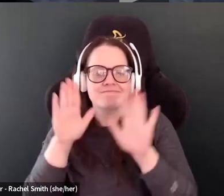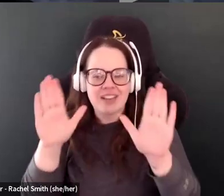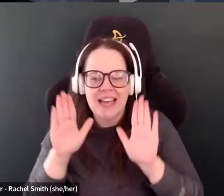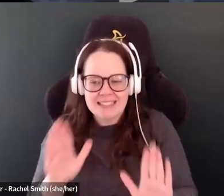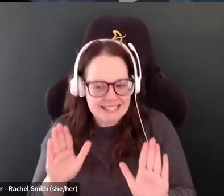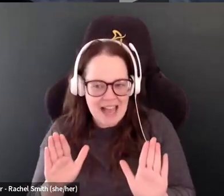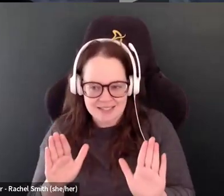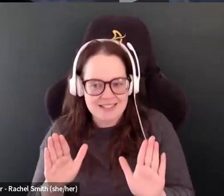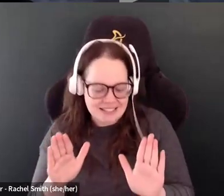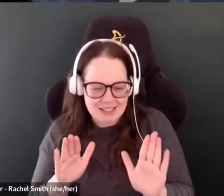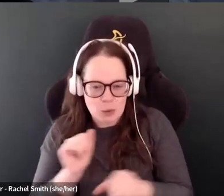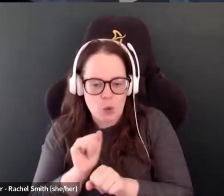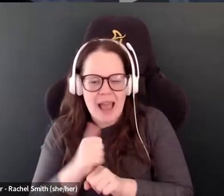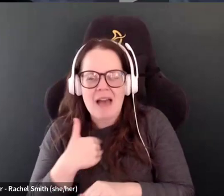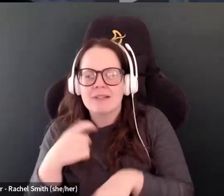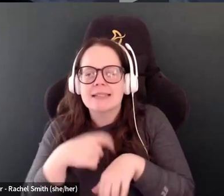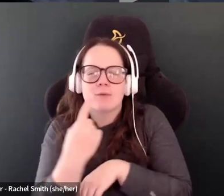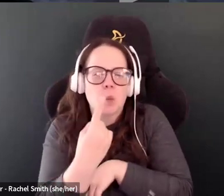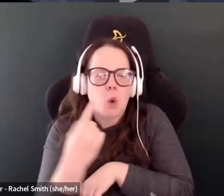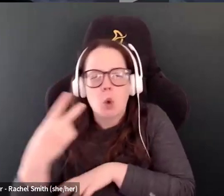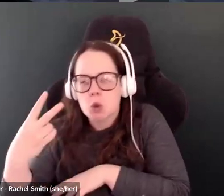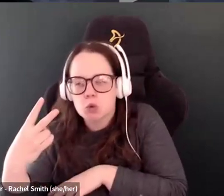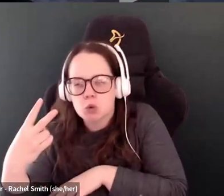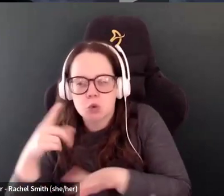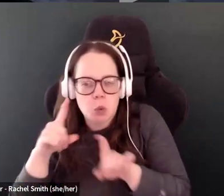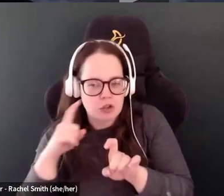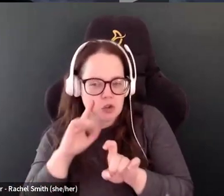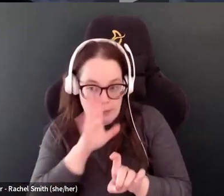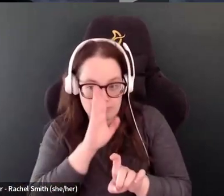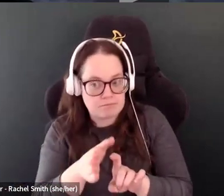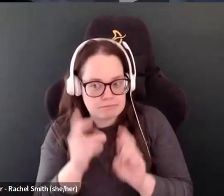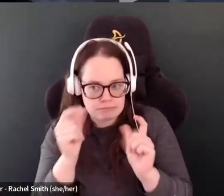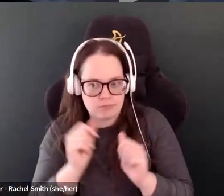2 questions, and I want to just get straight to them.